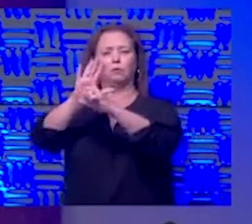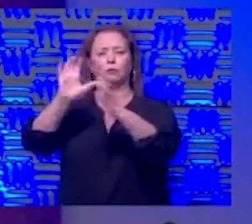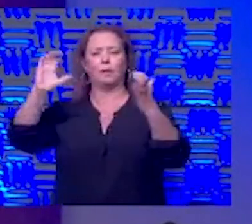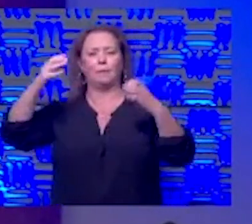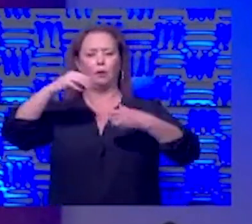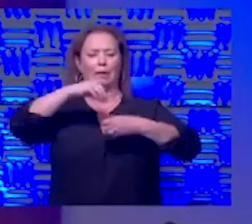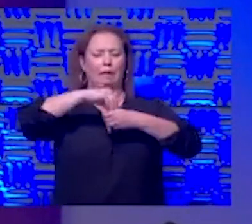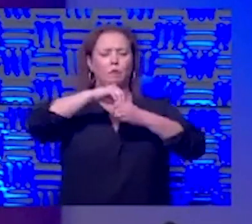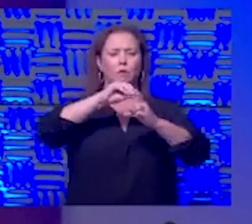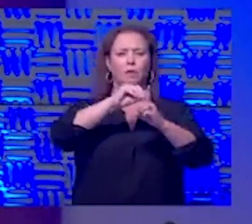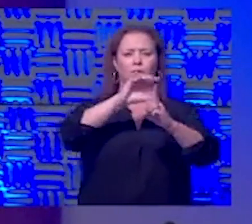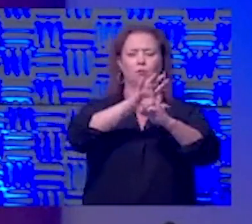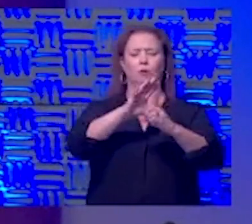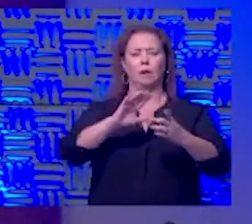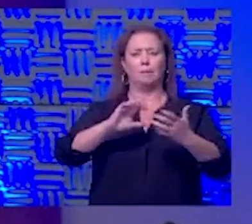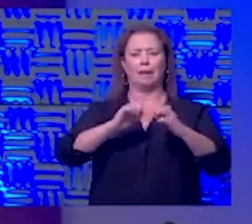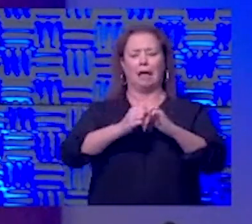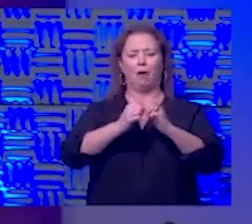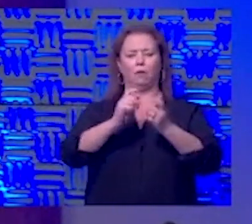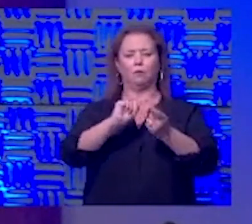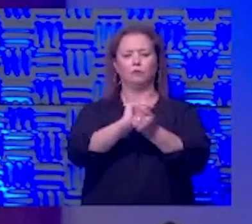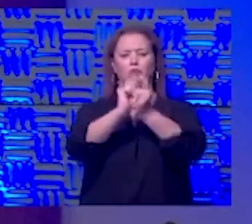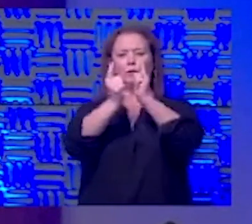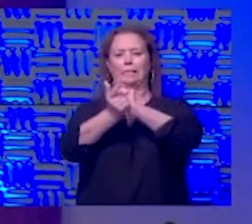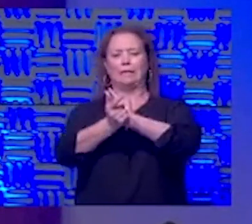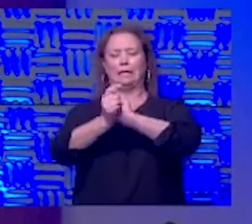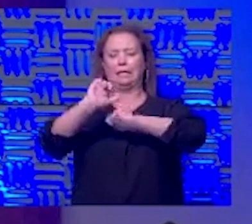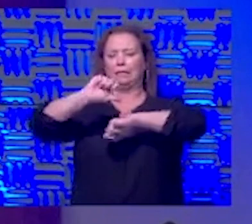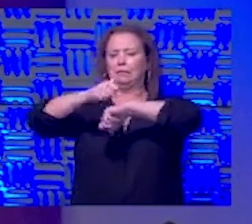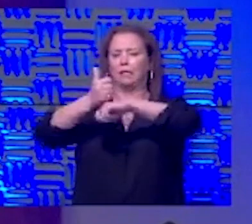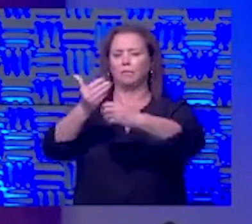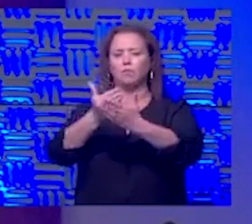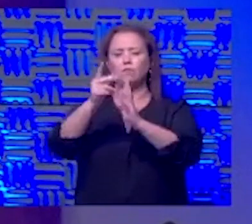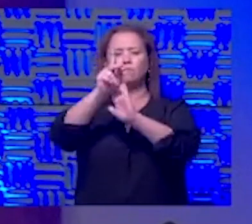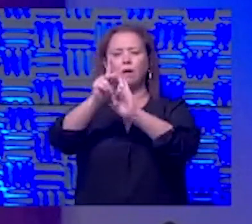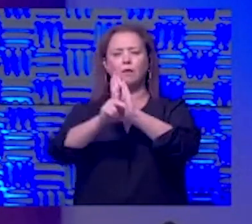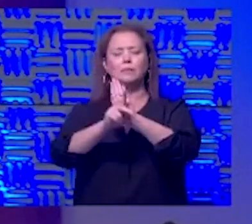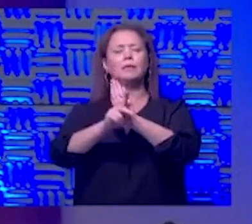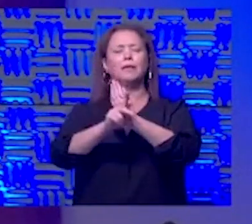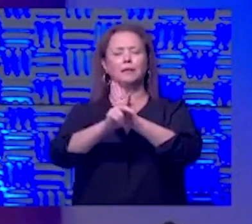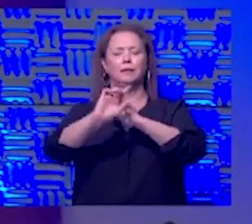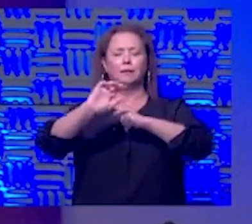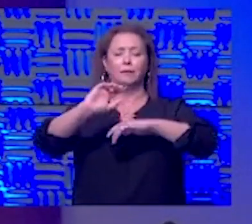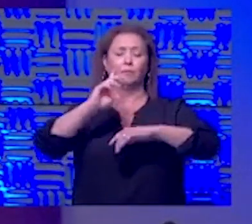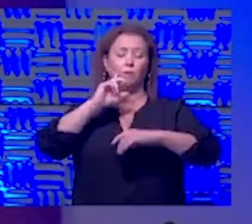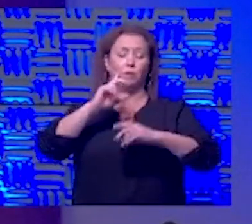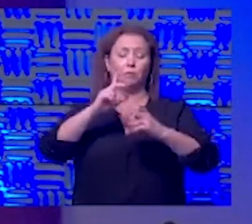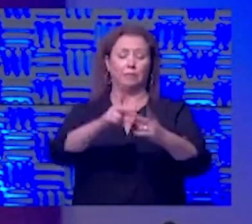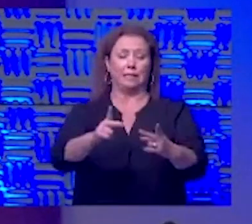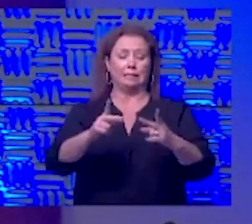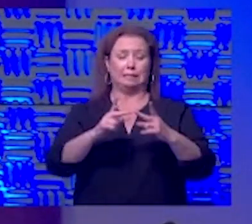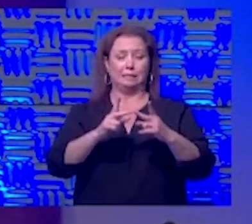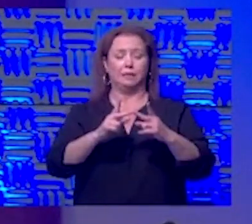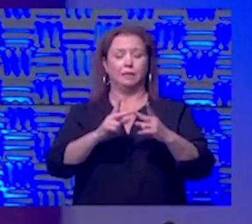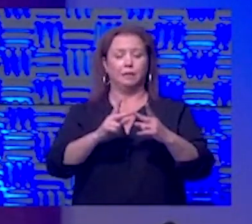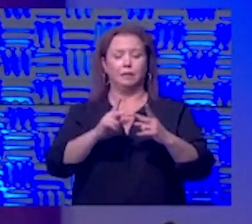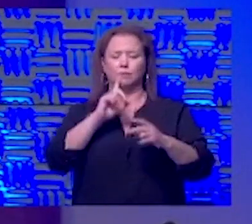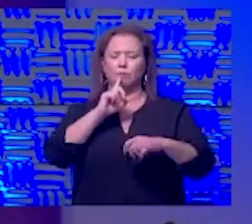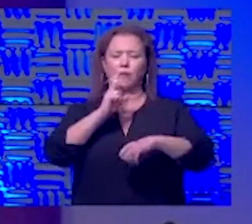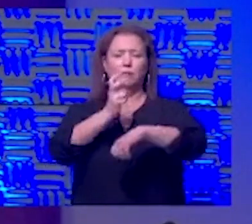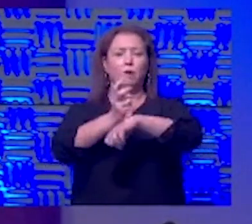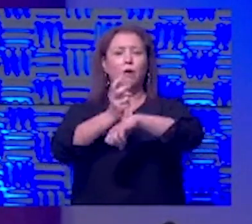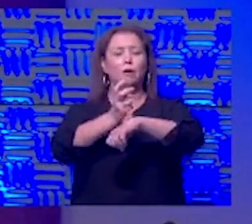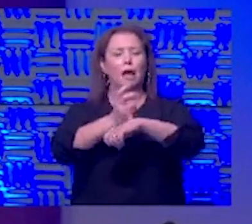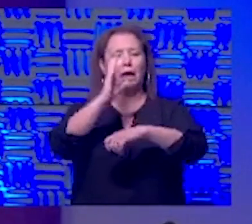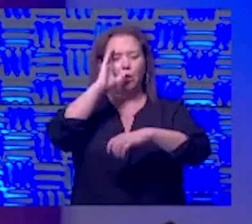one. Mm-hmm. But how to translate all this into policies and procedures for all these places is super tough. And I know these facilities are struggling,